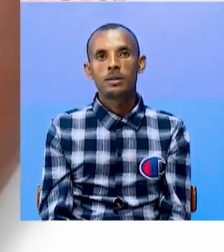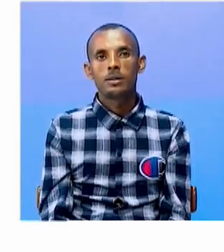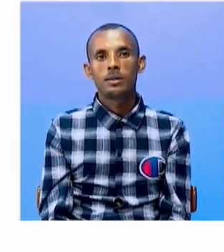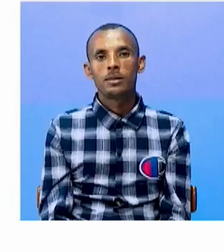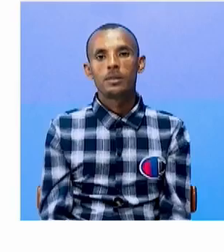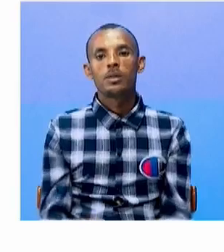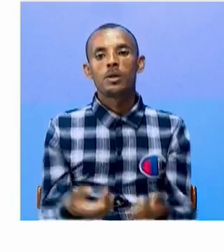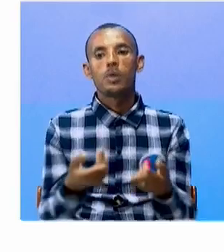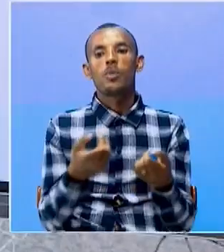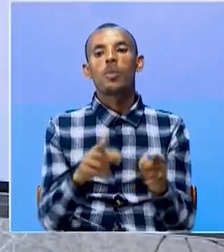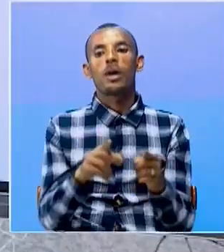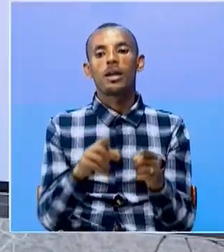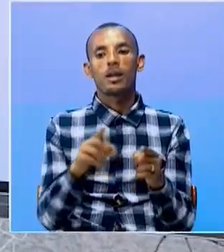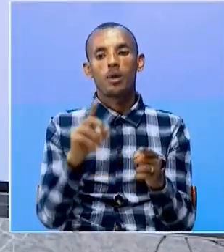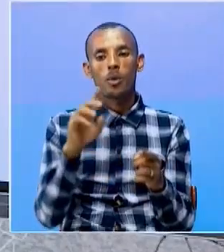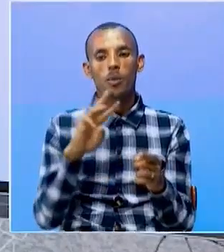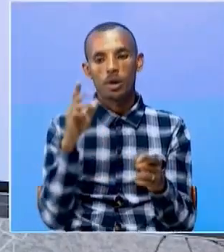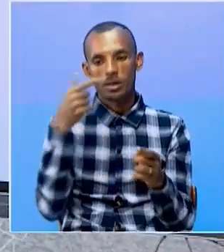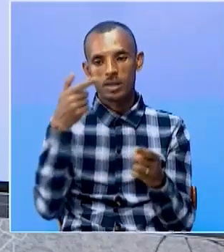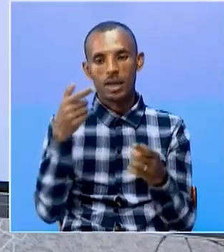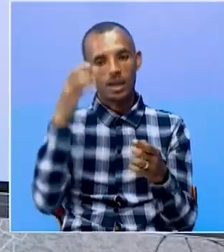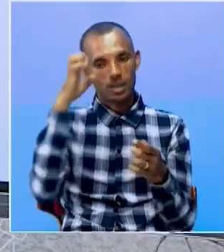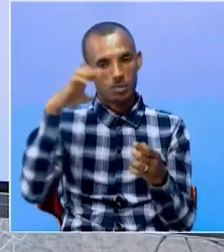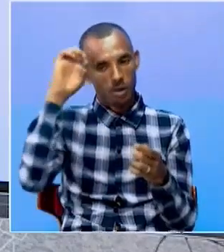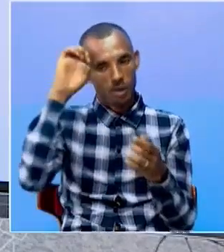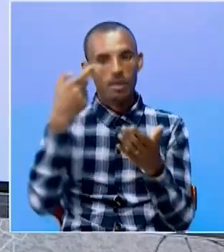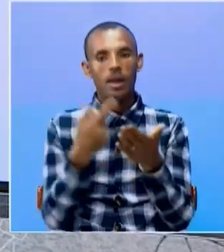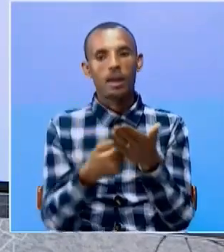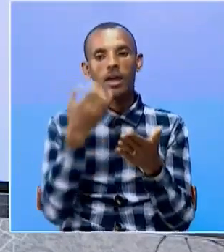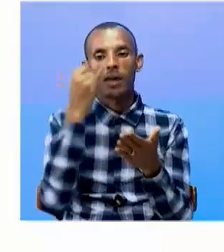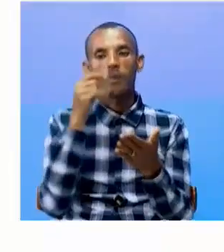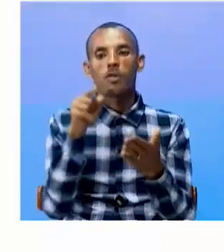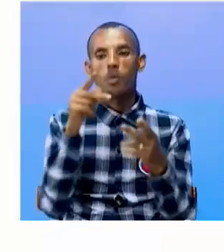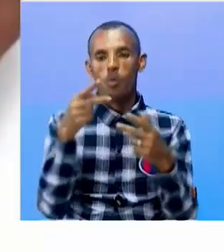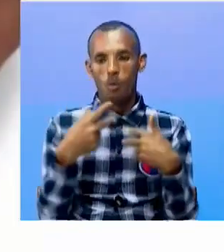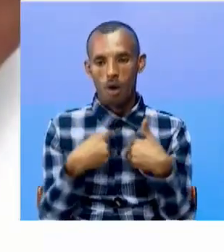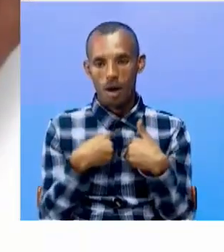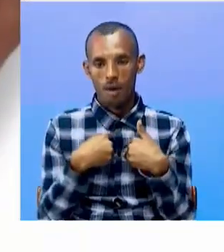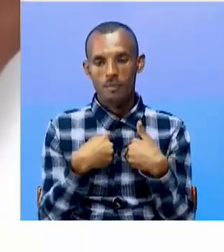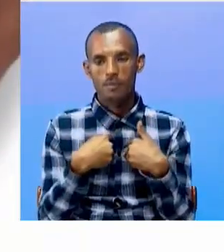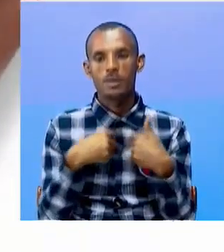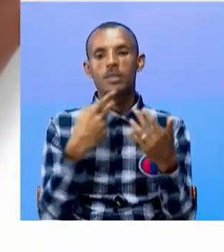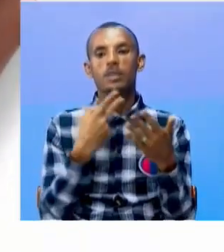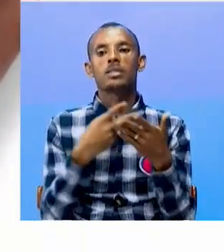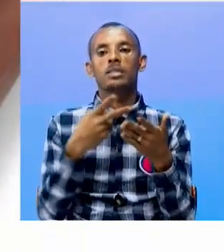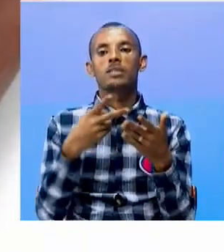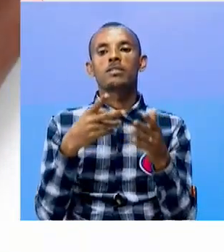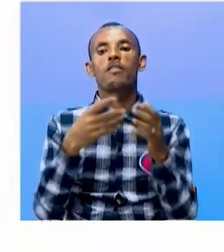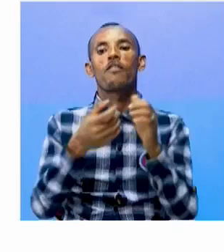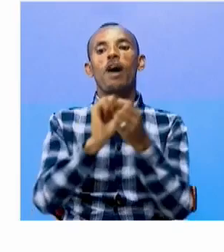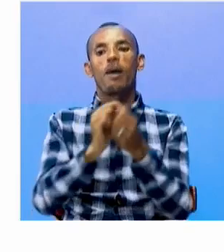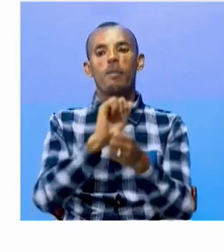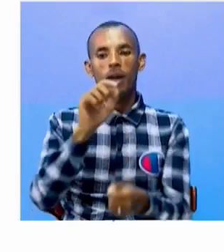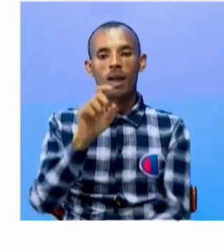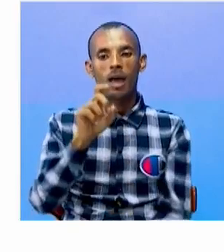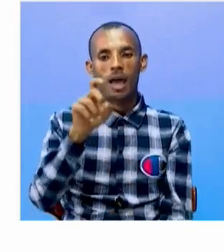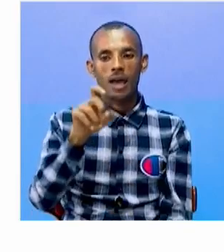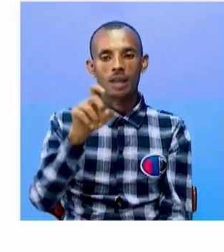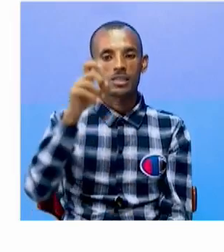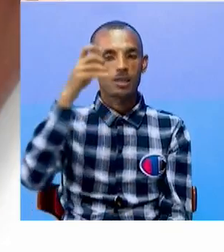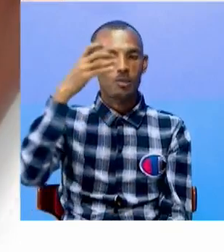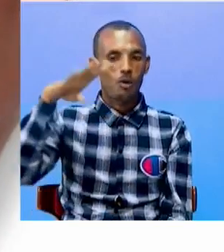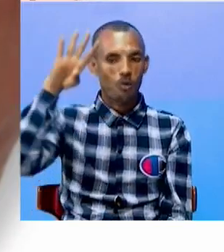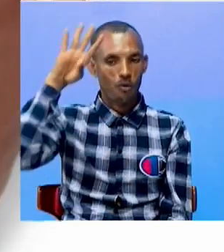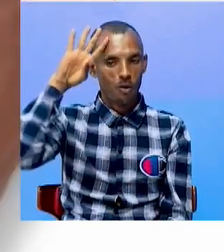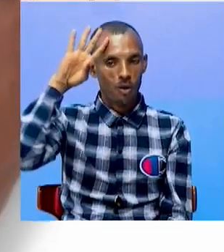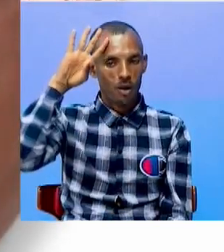When you say exponent, look here. If you have this variable, power of 4, the